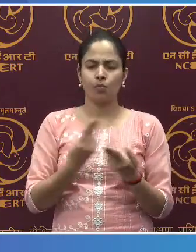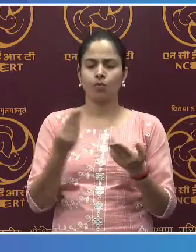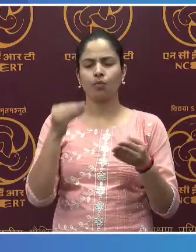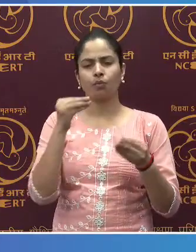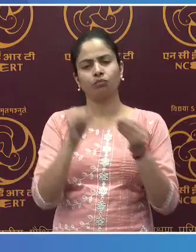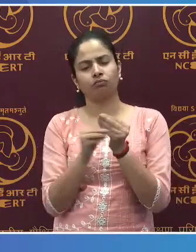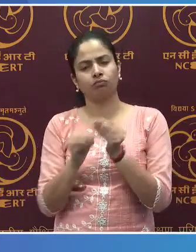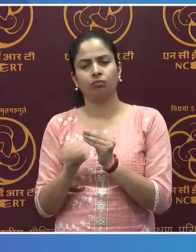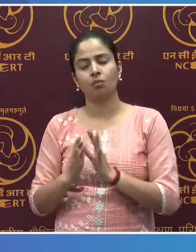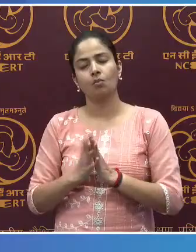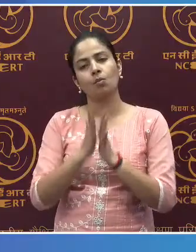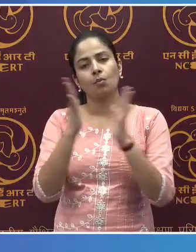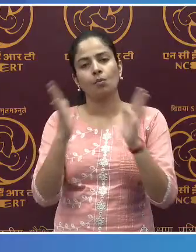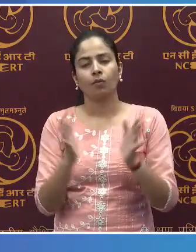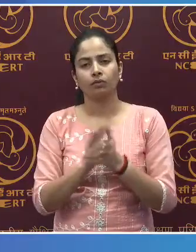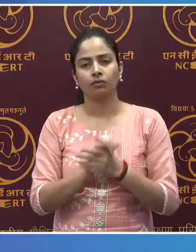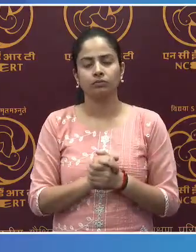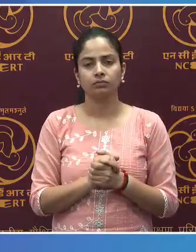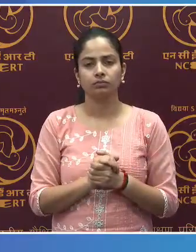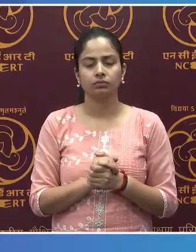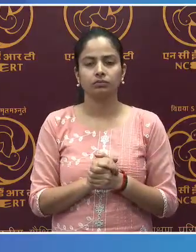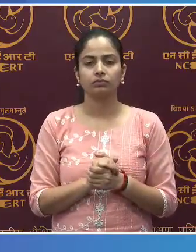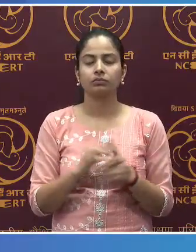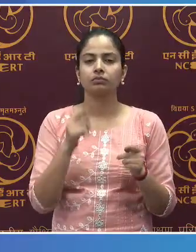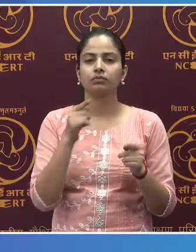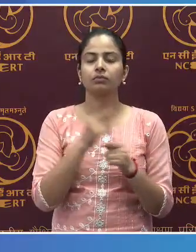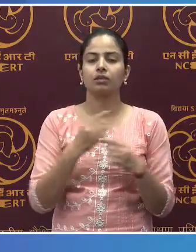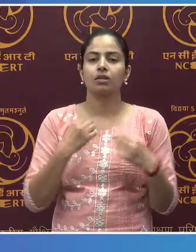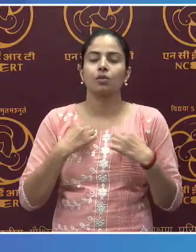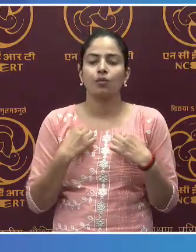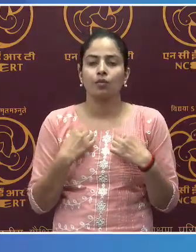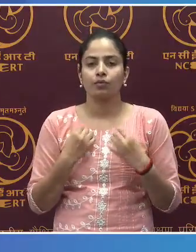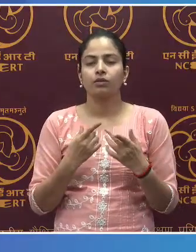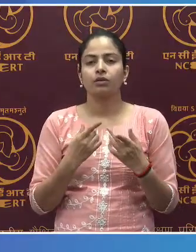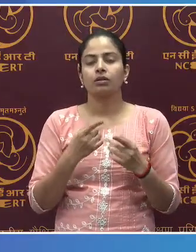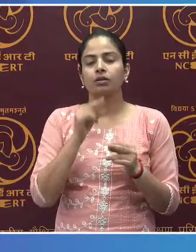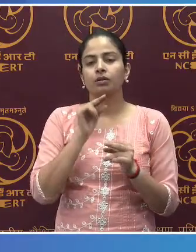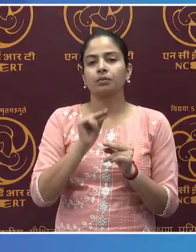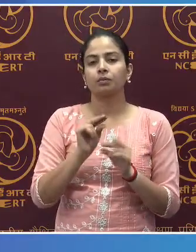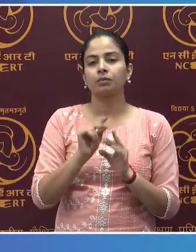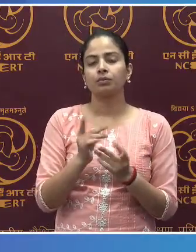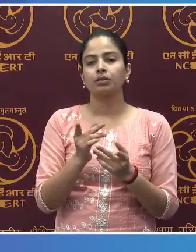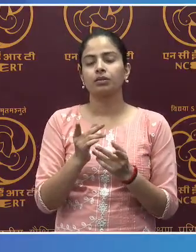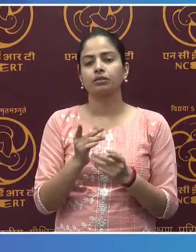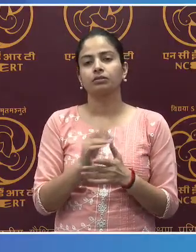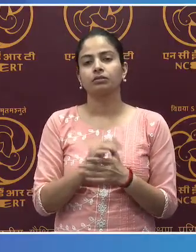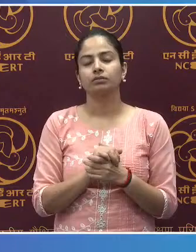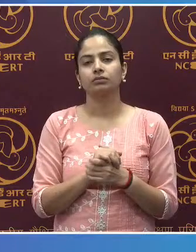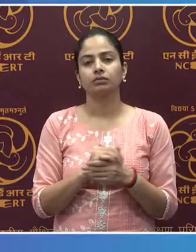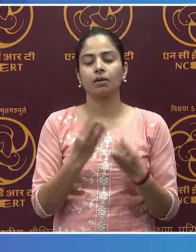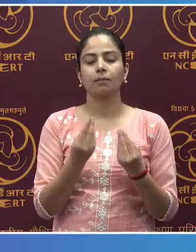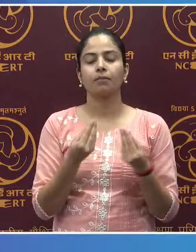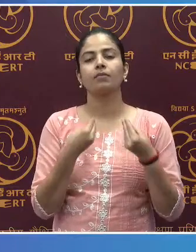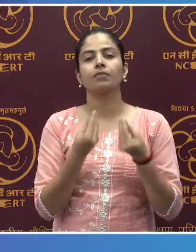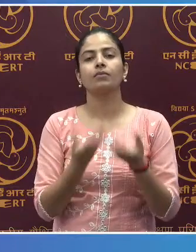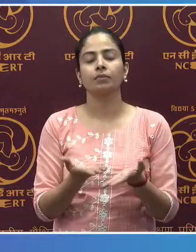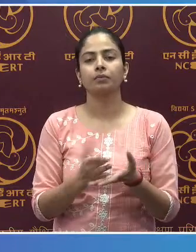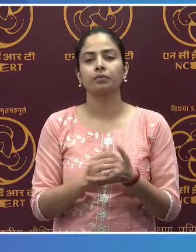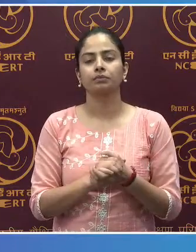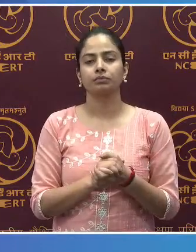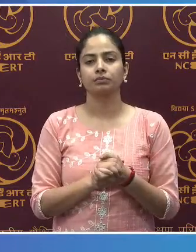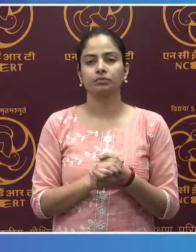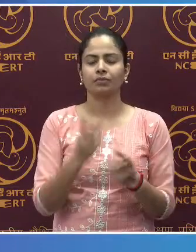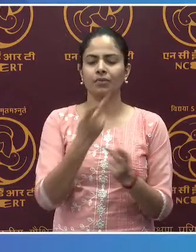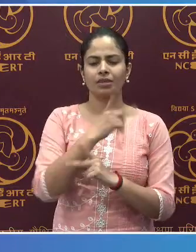sufficient visuals are given, and in order to set the uniformity in the pronunciation and diacritic marks are given, signs are given. So